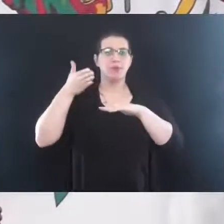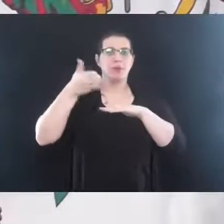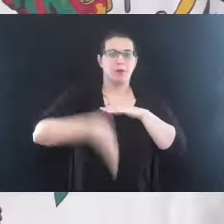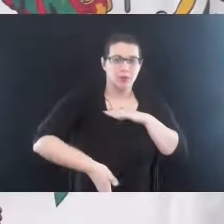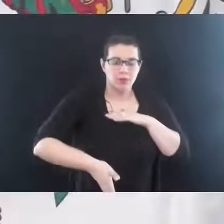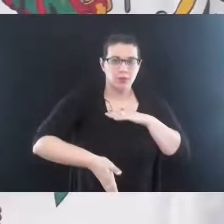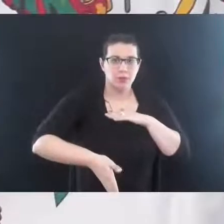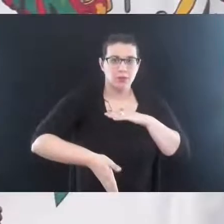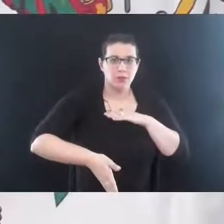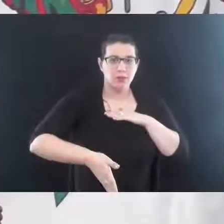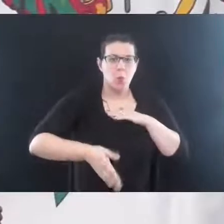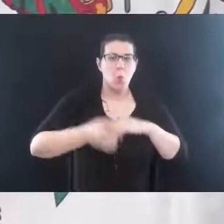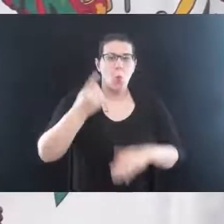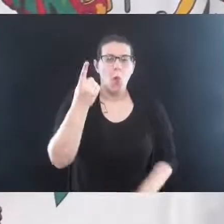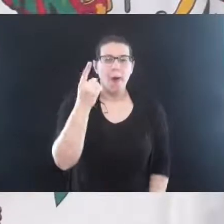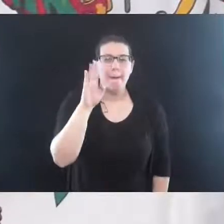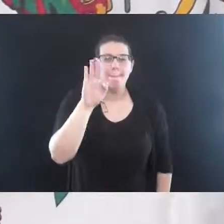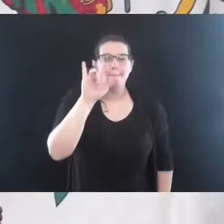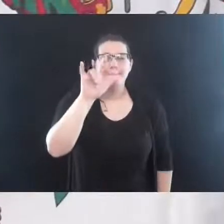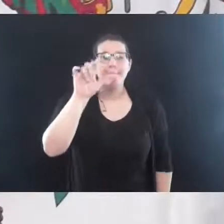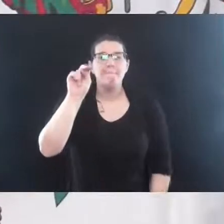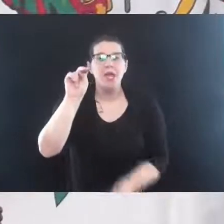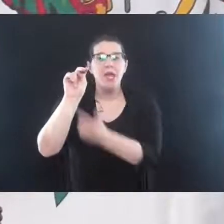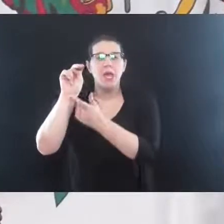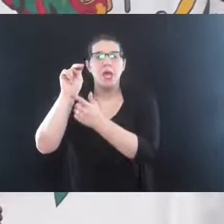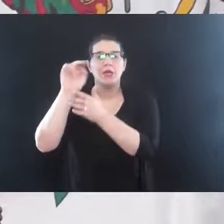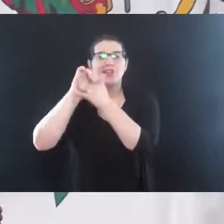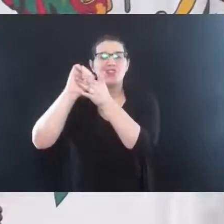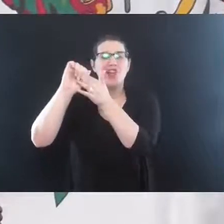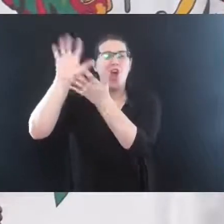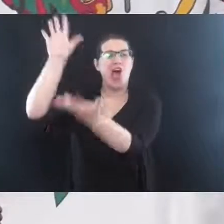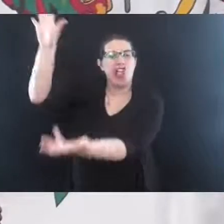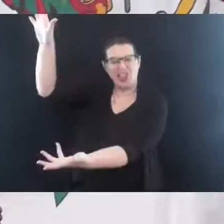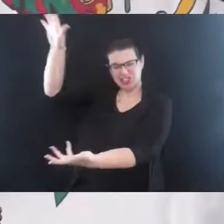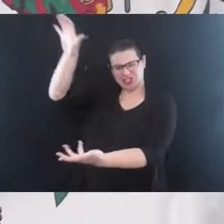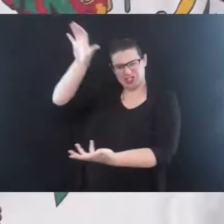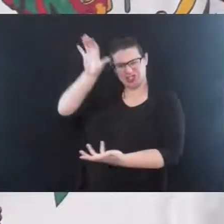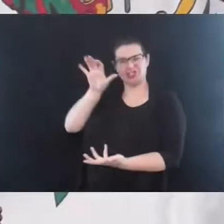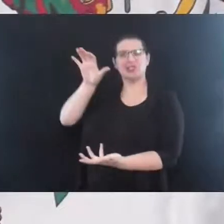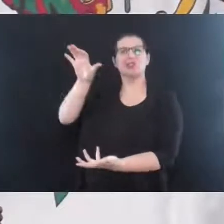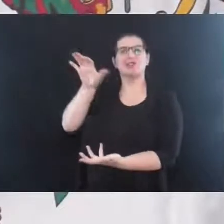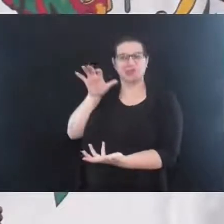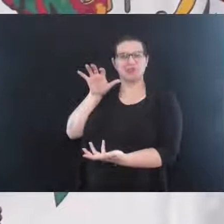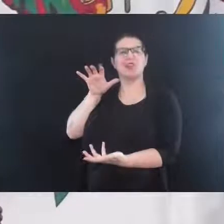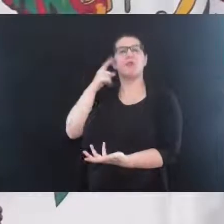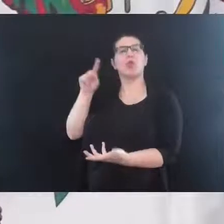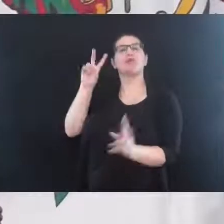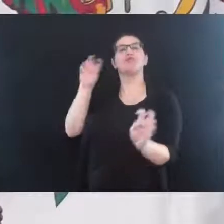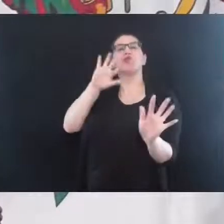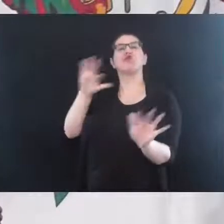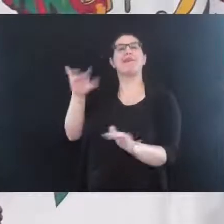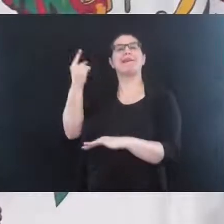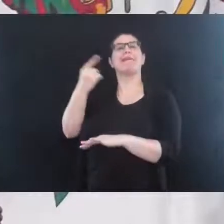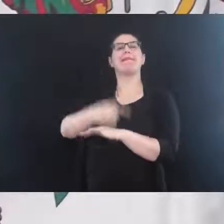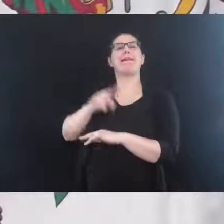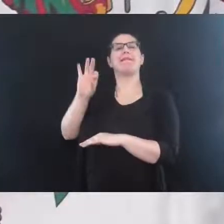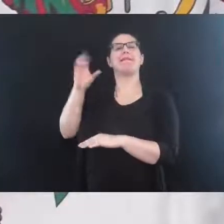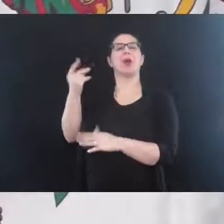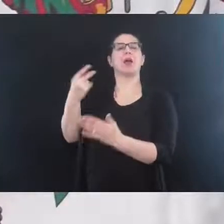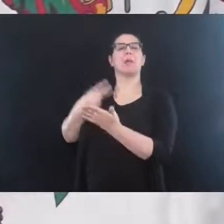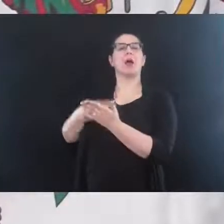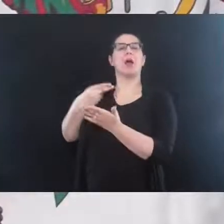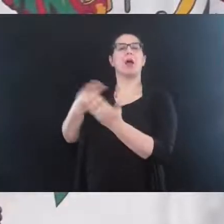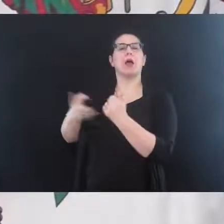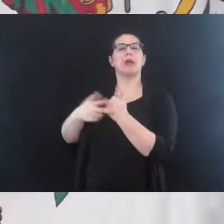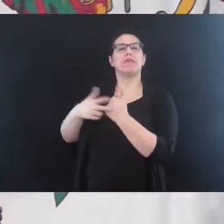got $1 billion plus in the rainy day fund. And we've absolutely done so by